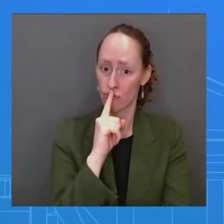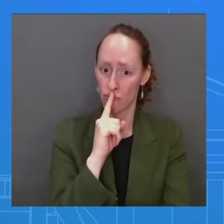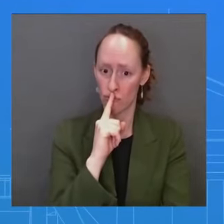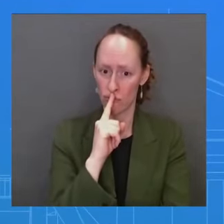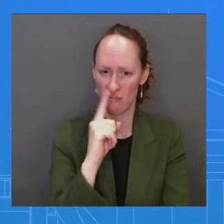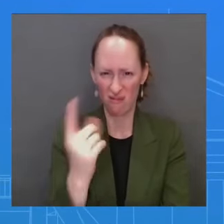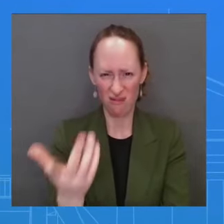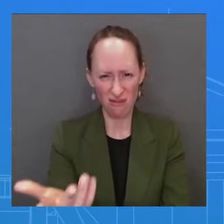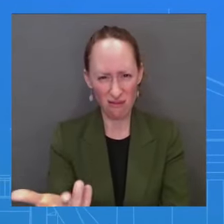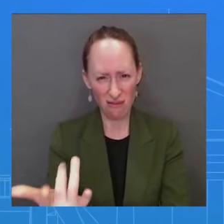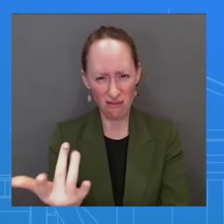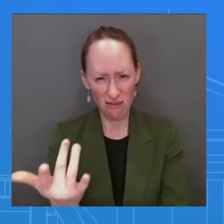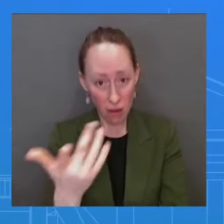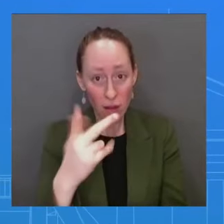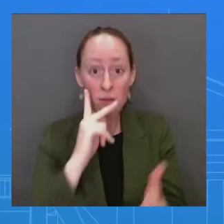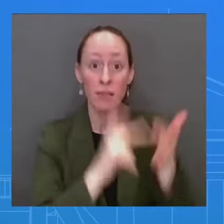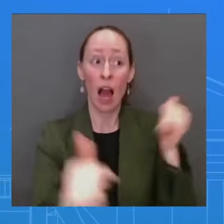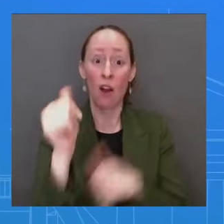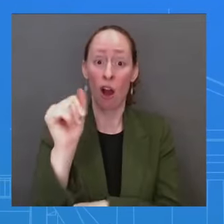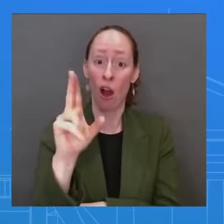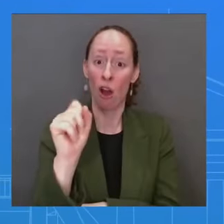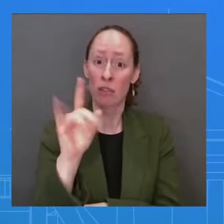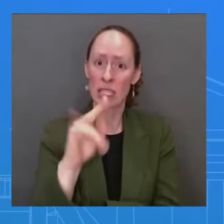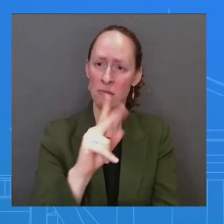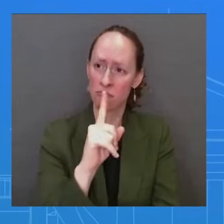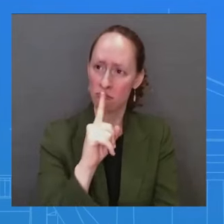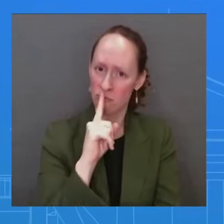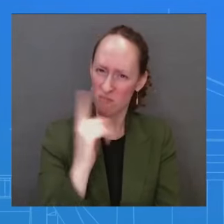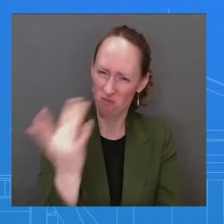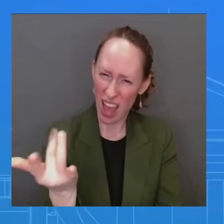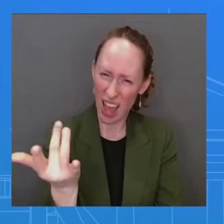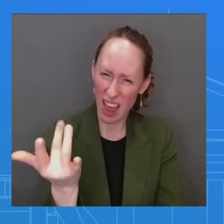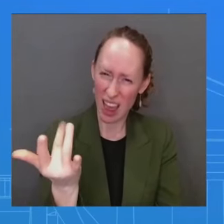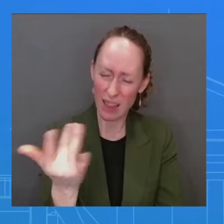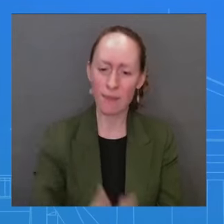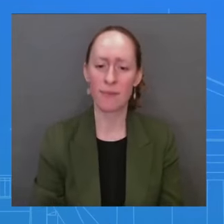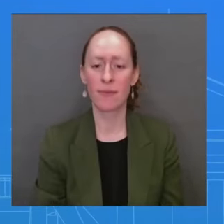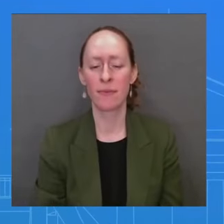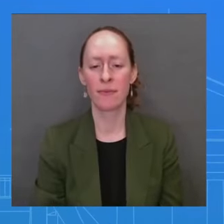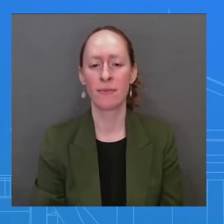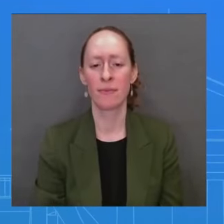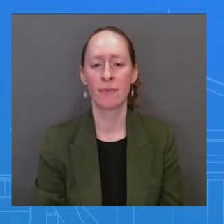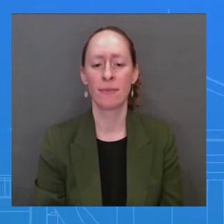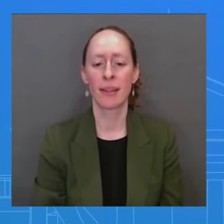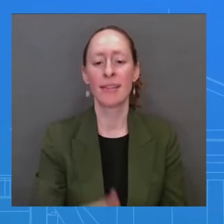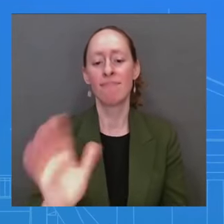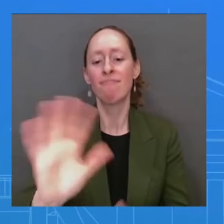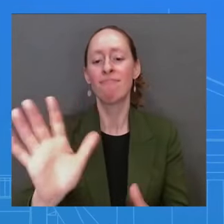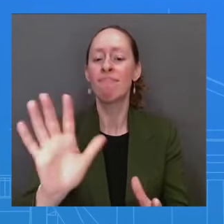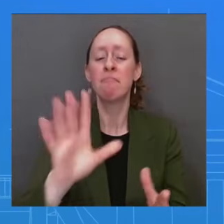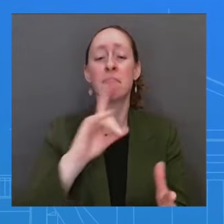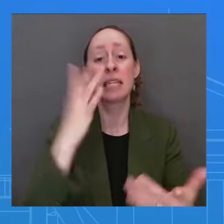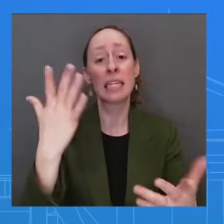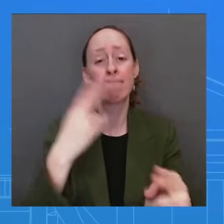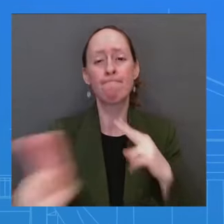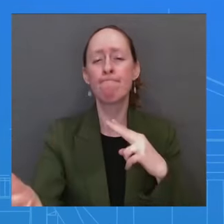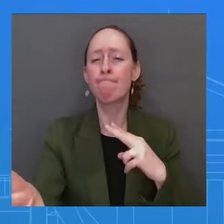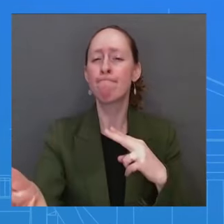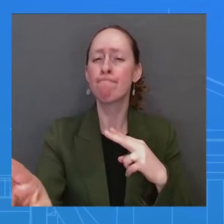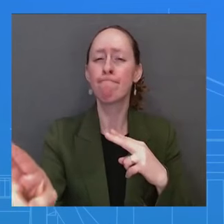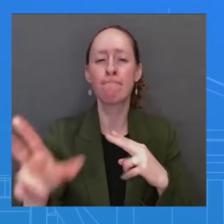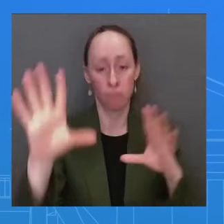between the president and the secretary was very brief, and it was really focused on making sure that the president passed on his best wishes for a speedy recovery